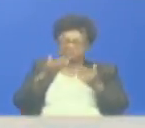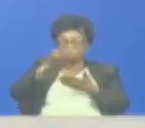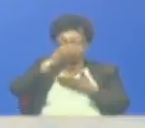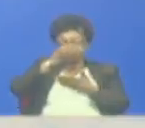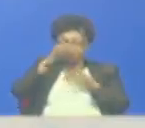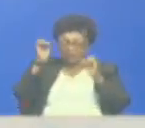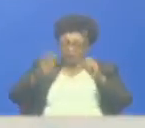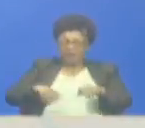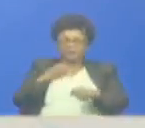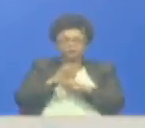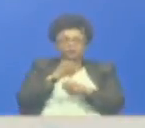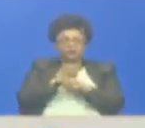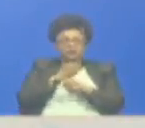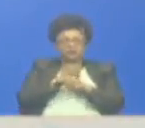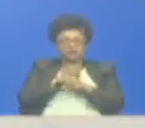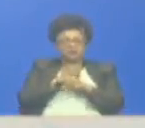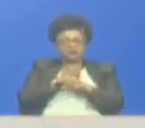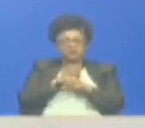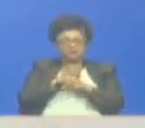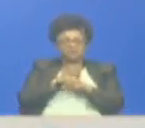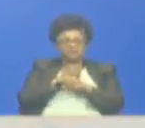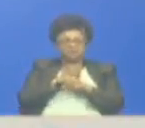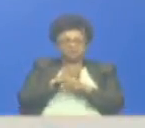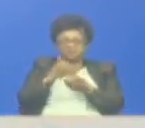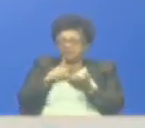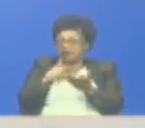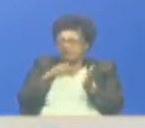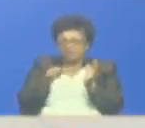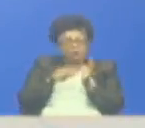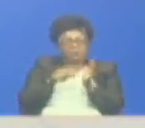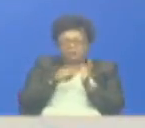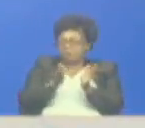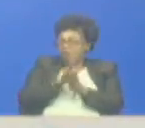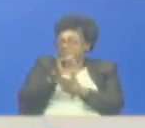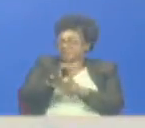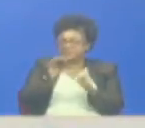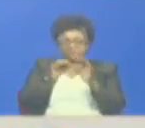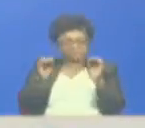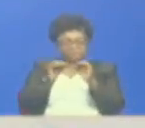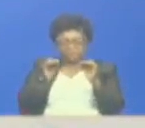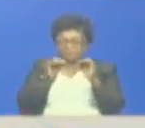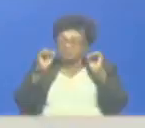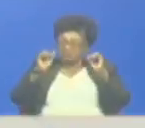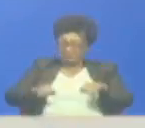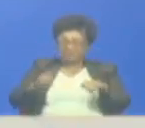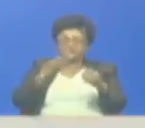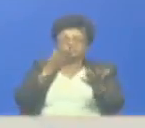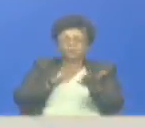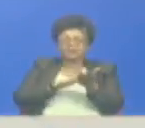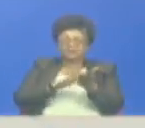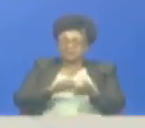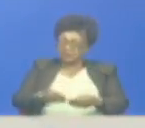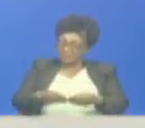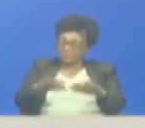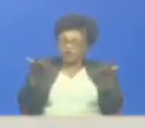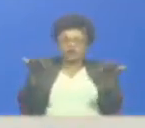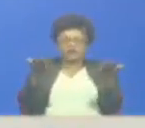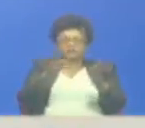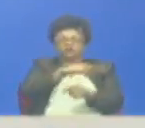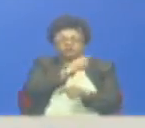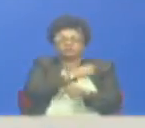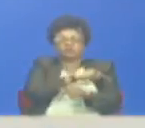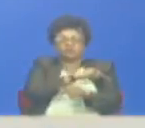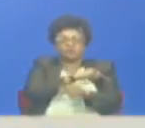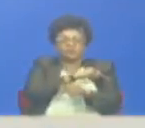work, and they have no hesitation in recommending it and deploying it in hospitals